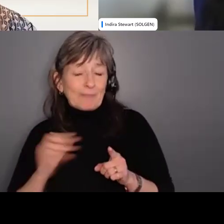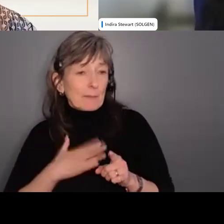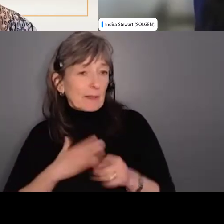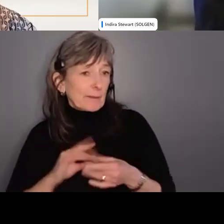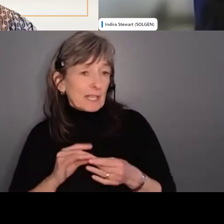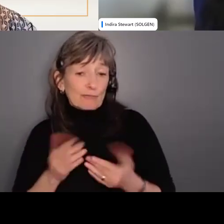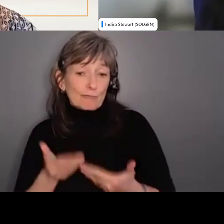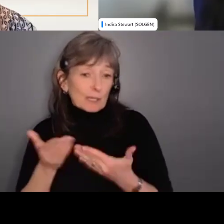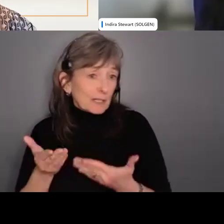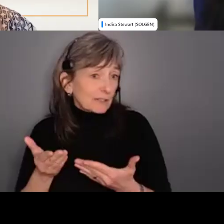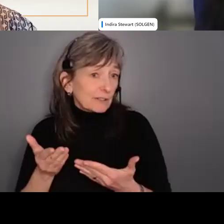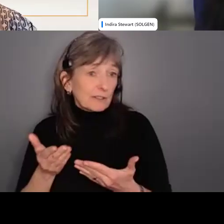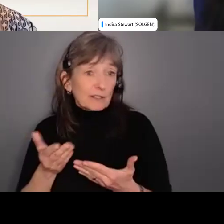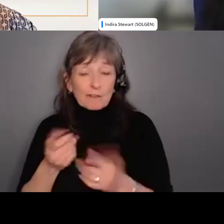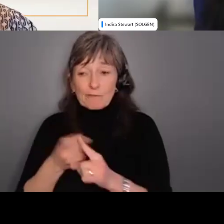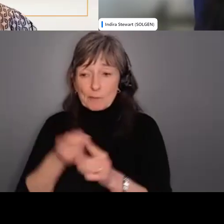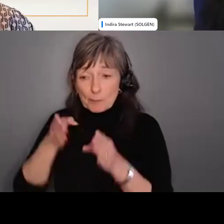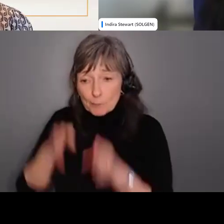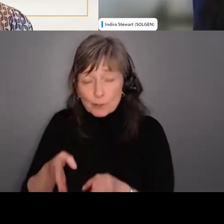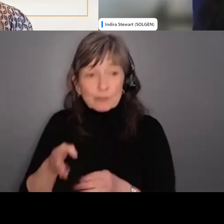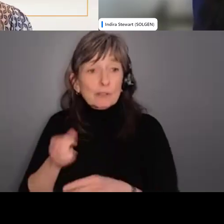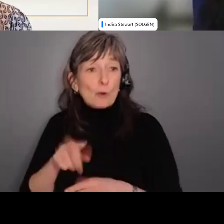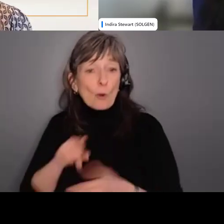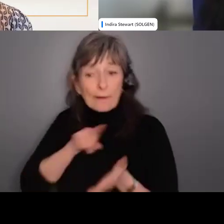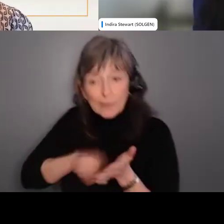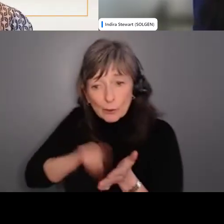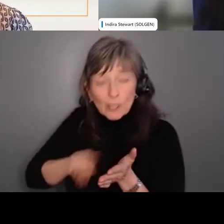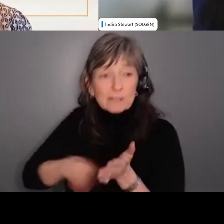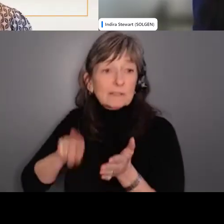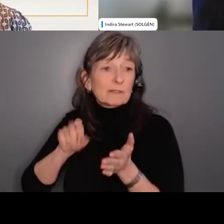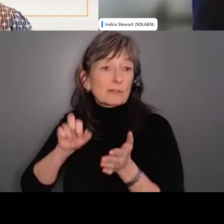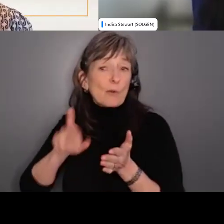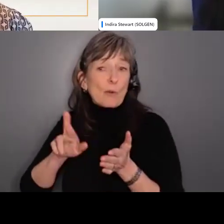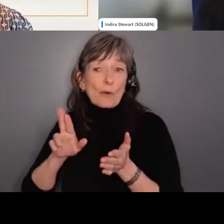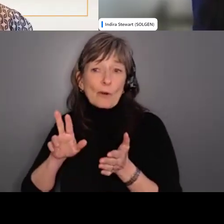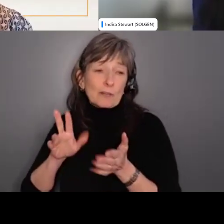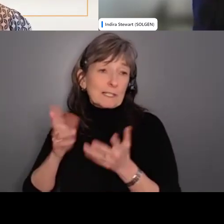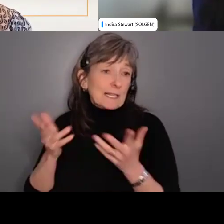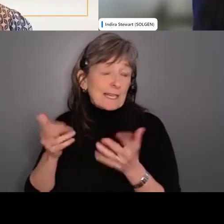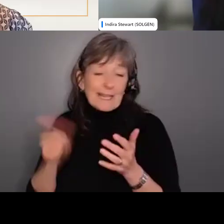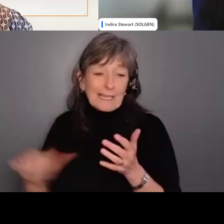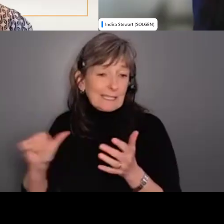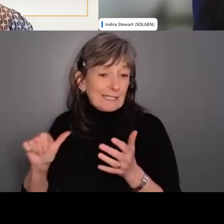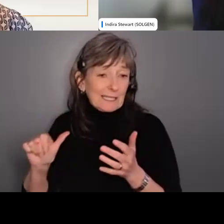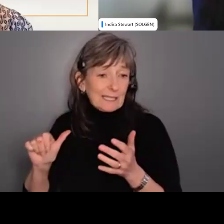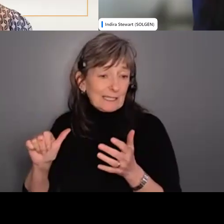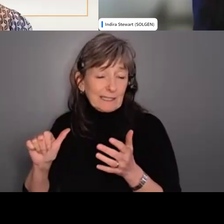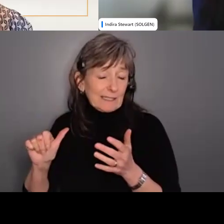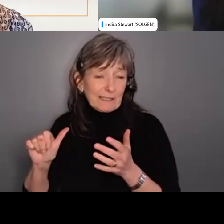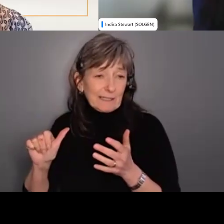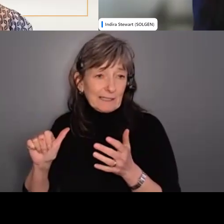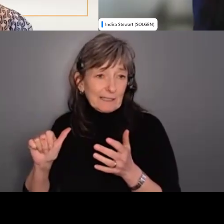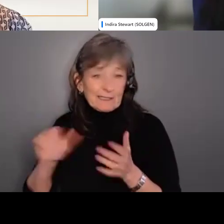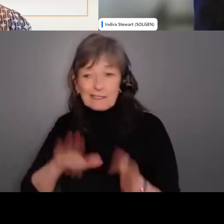it be from an individual coroner, from an inquest, or the domestic violence, any death review